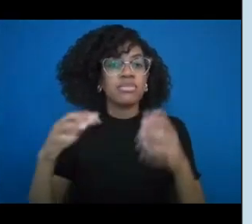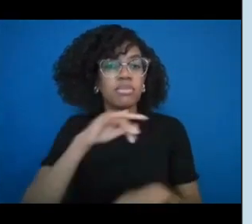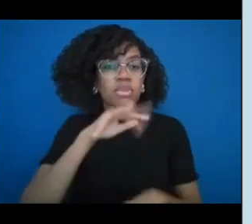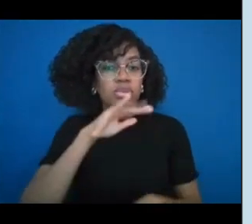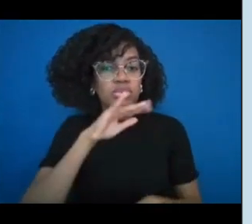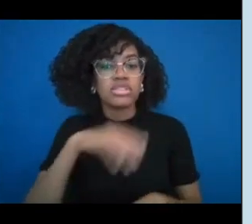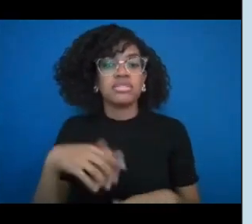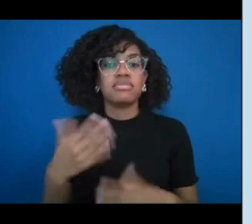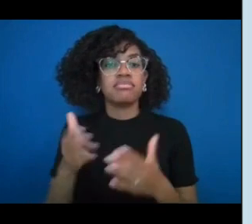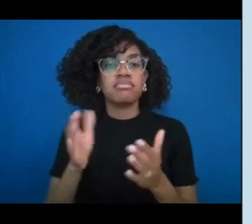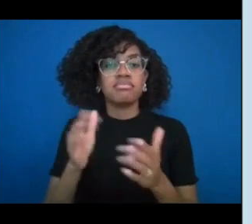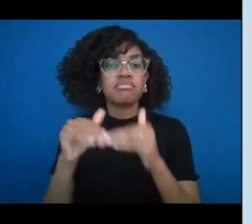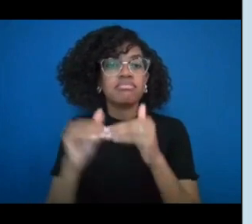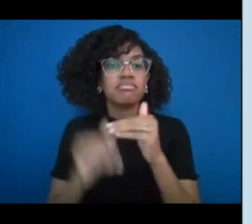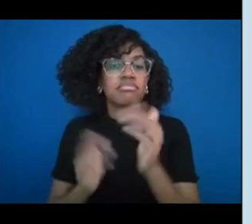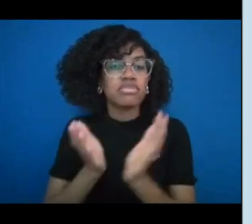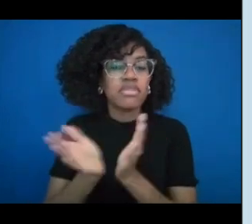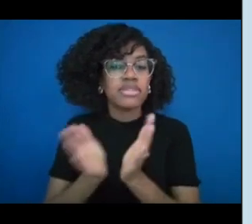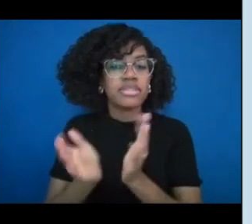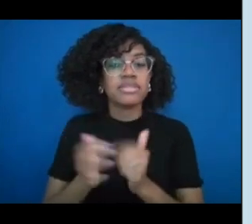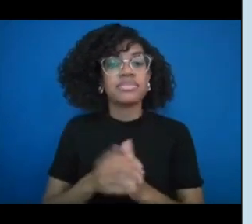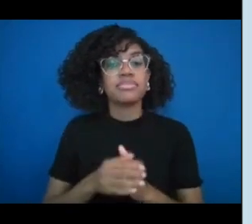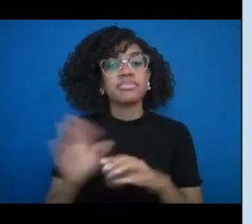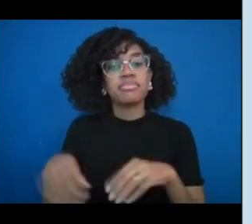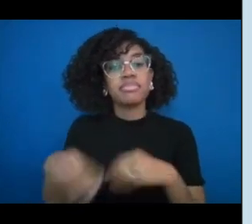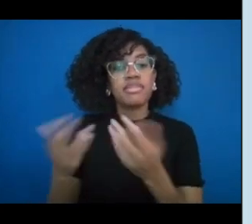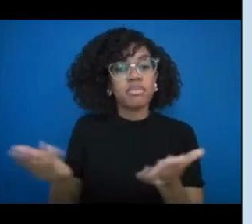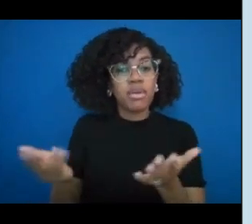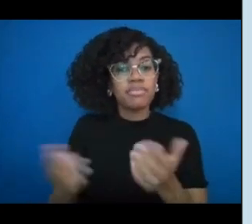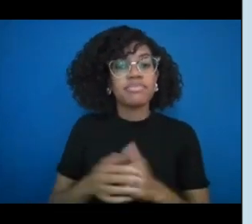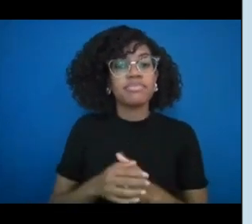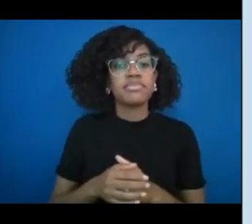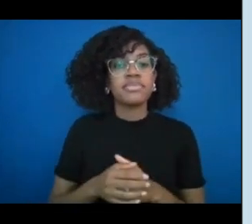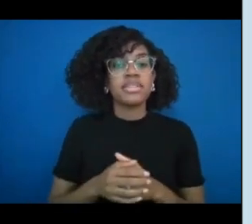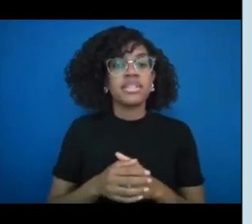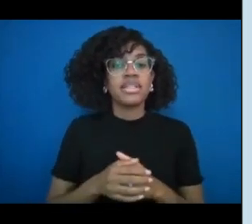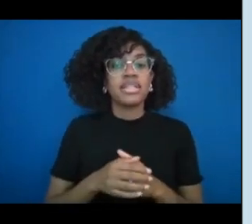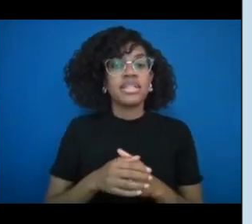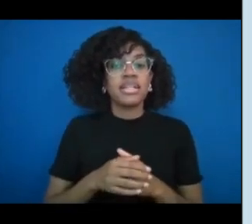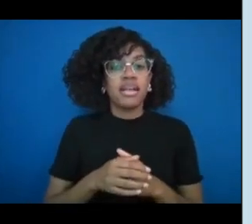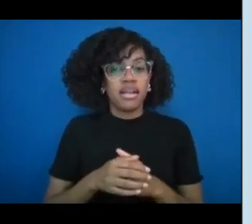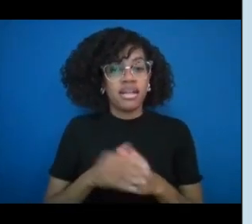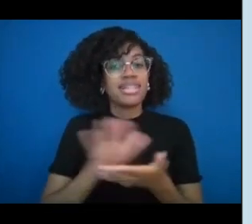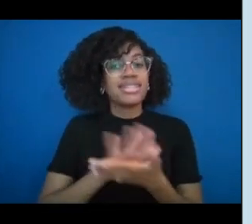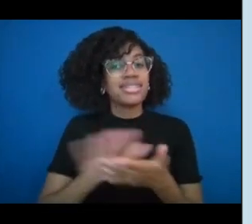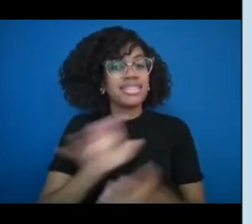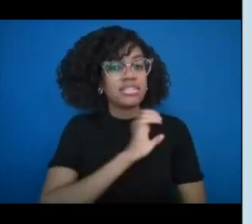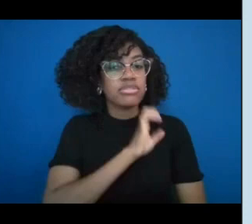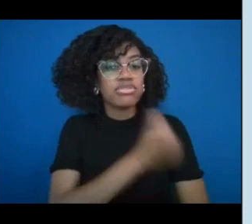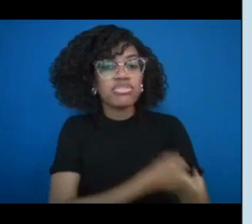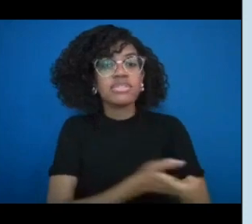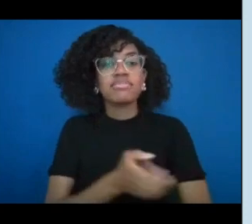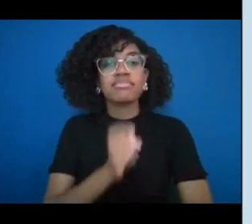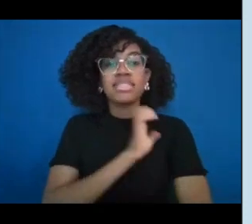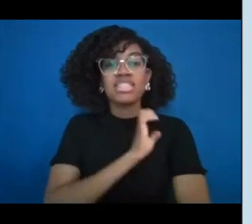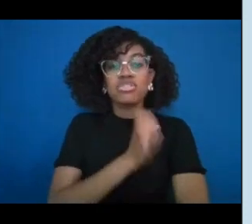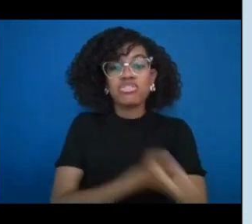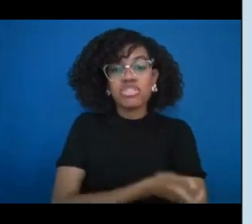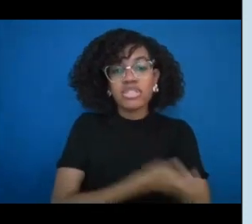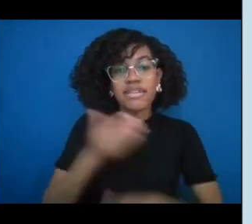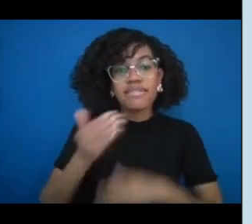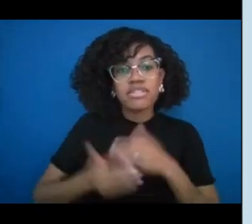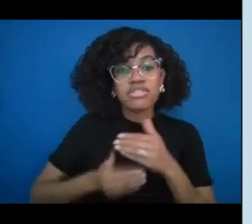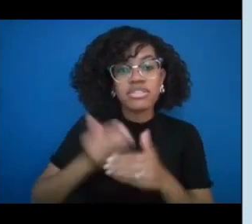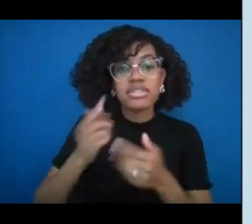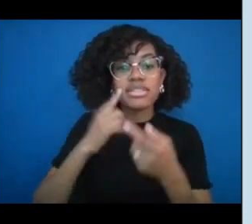climate change, clean energy and energy efficiency, transit, affordable and sustainable housing, training and workforce development,